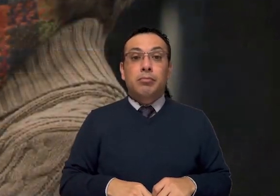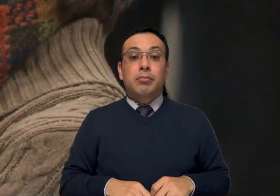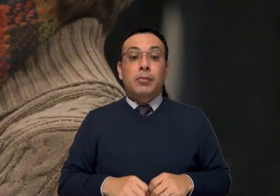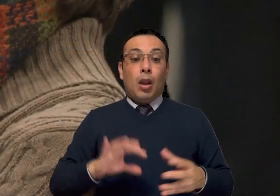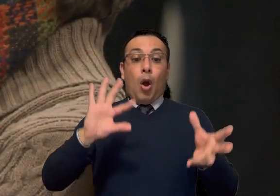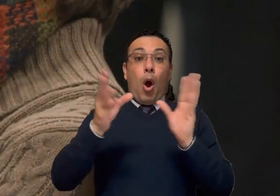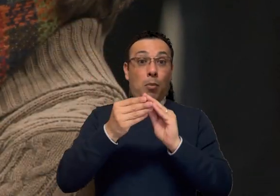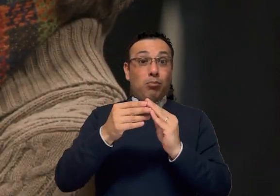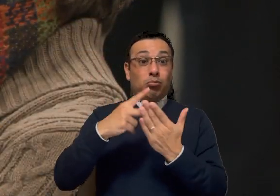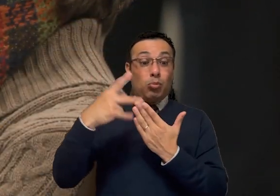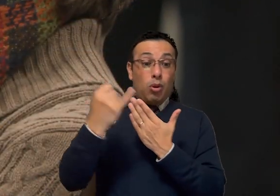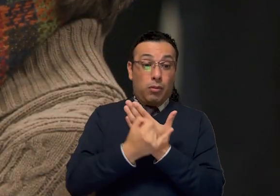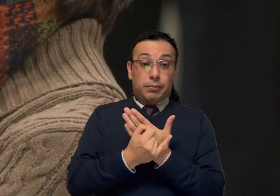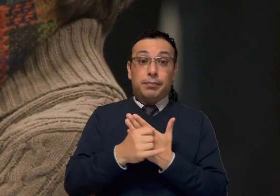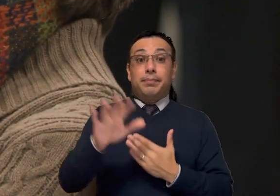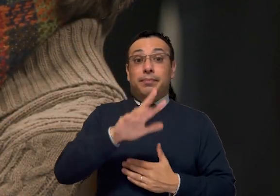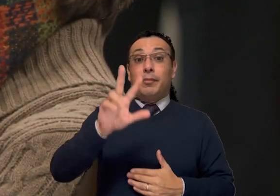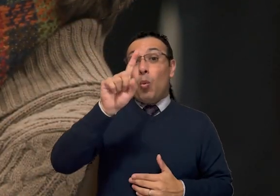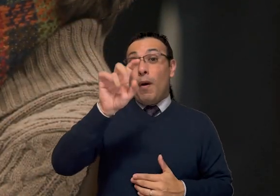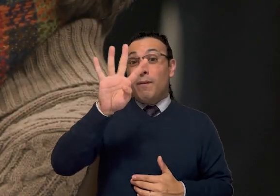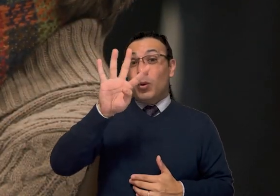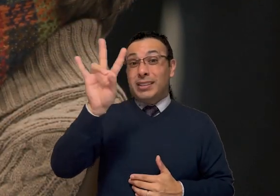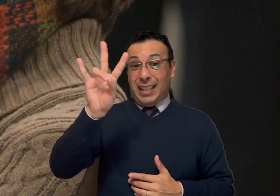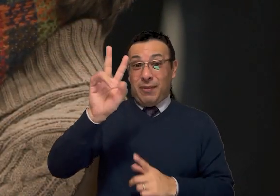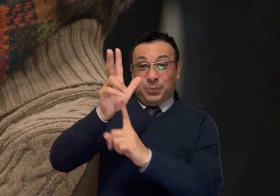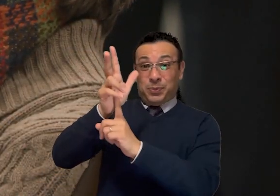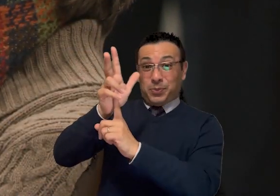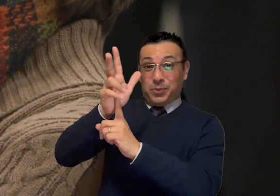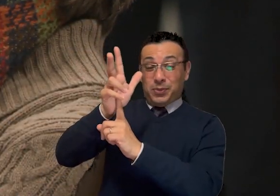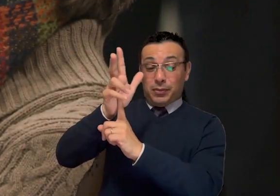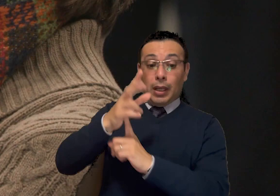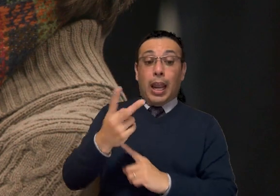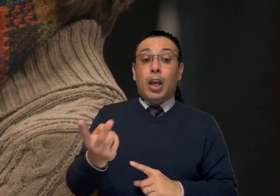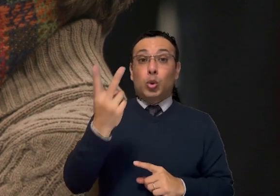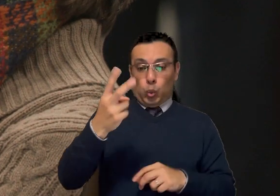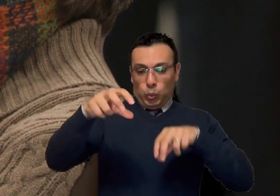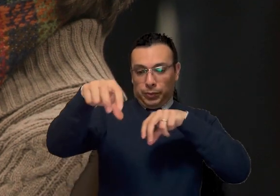to 147 turbines and 2 offshore substations.